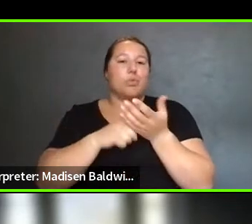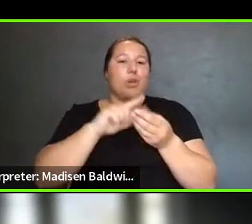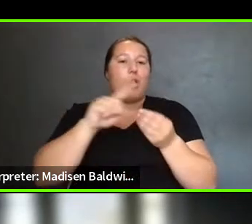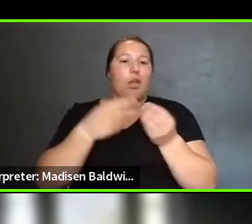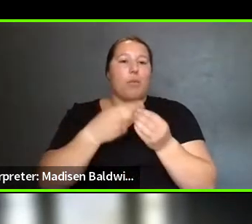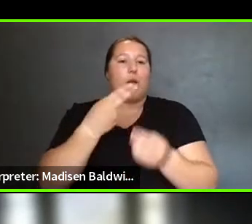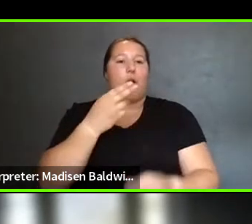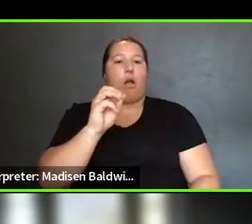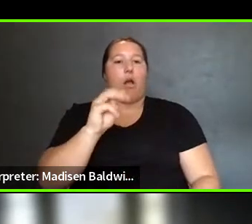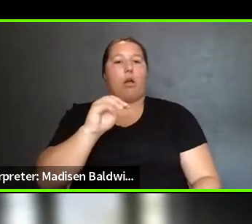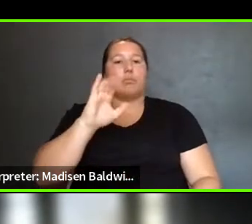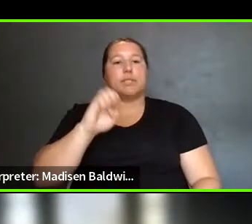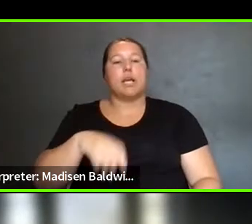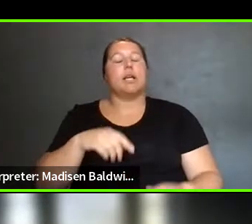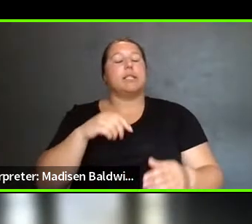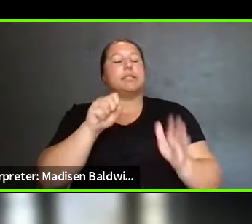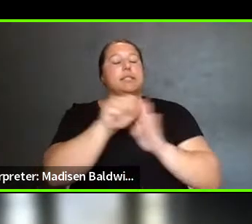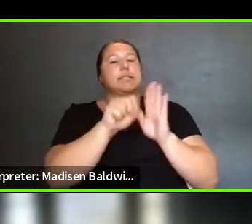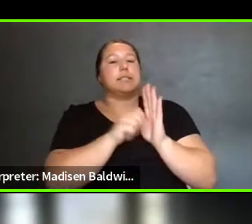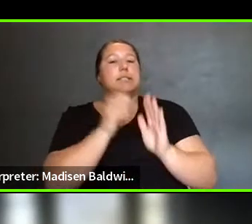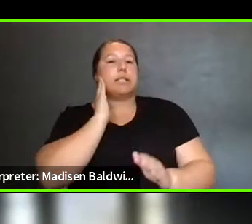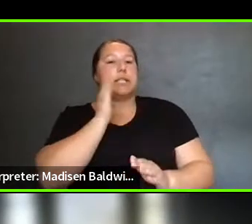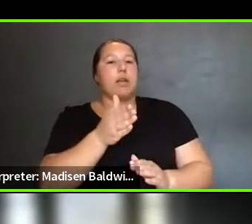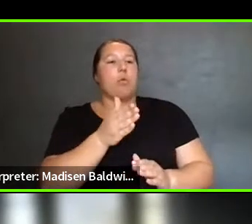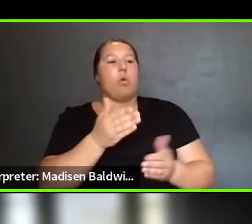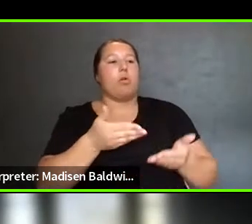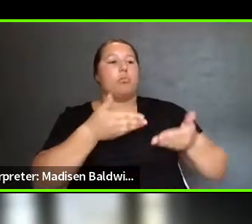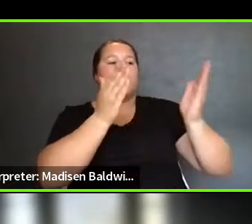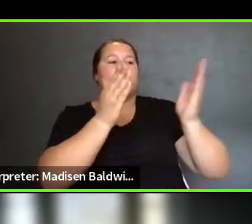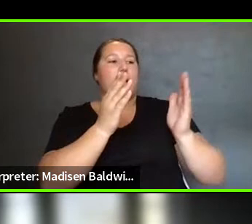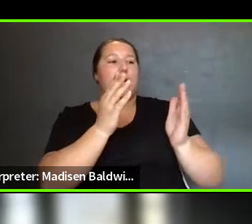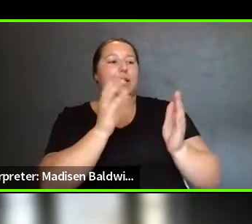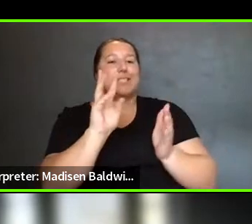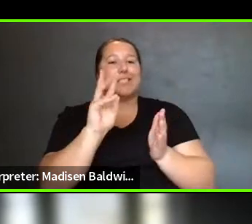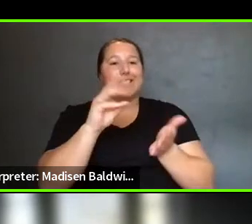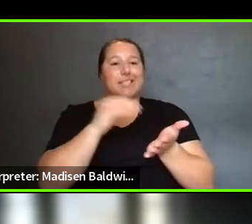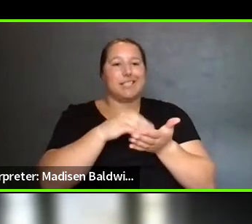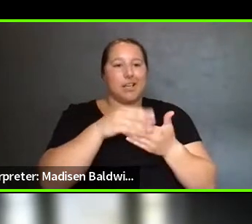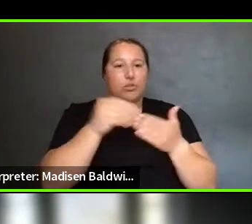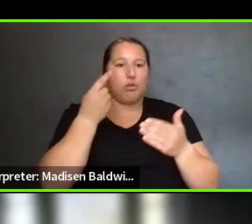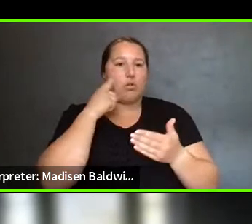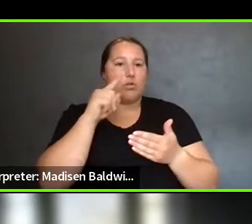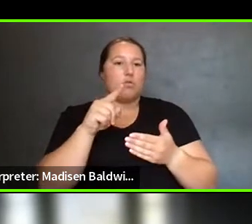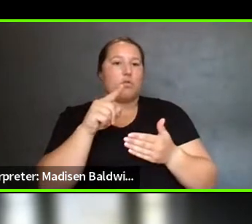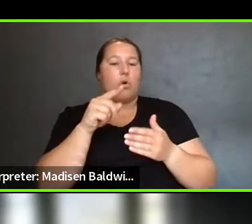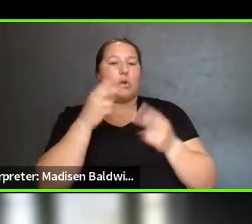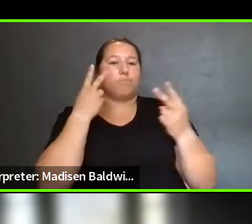$6,000 for service arrangements, and anything over that outside of what the